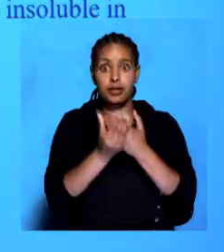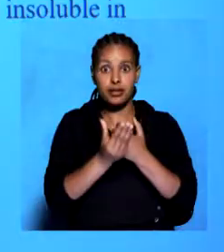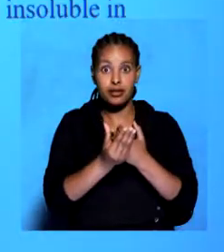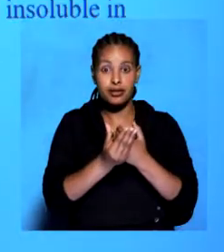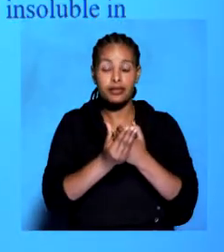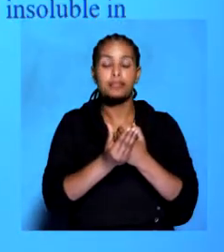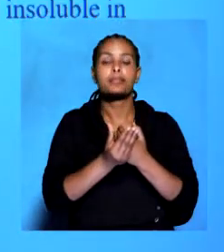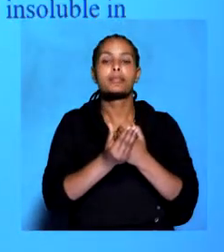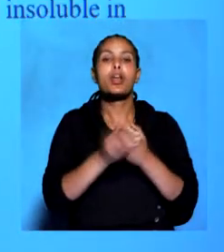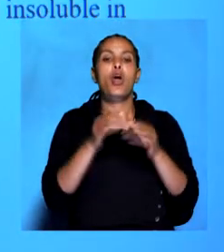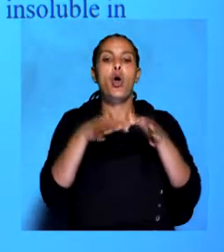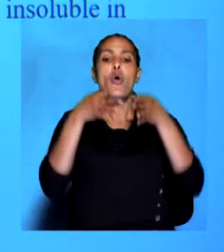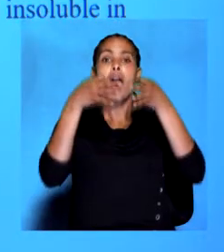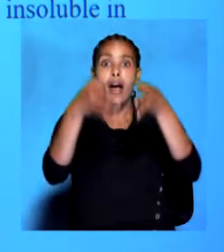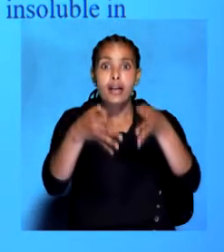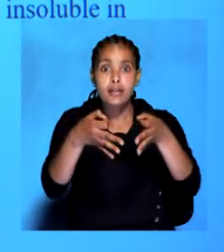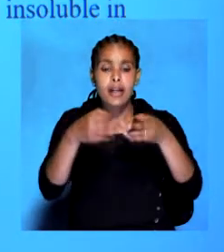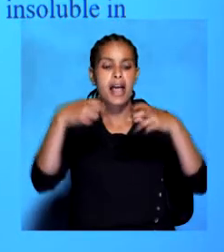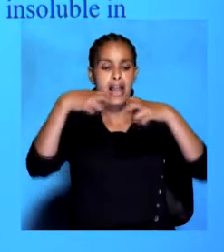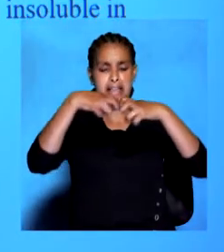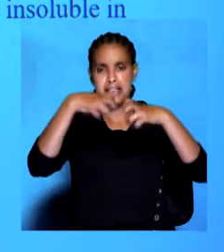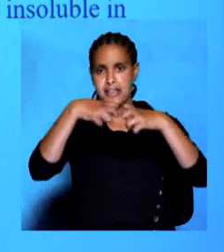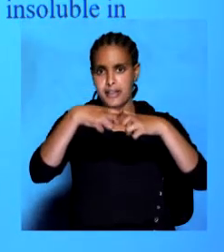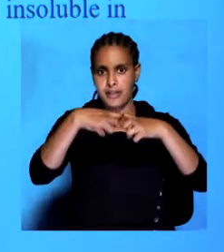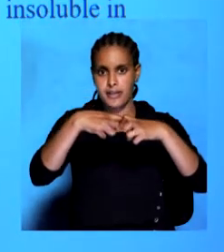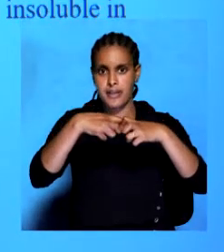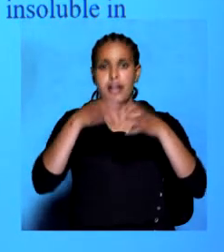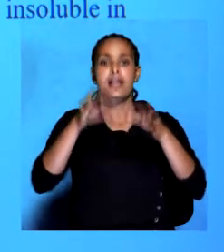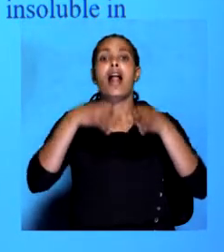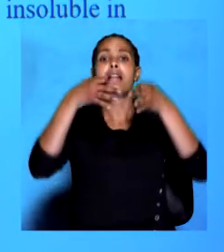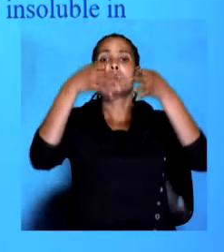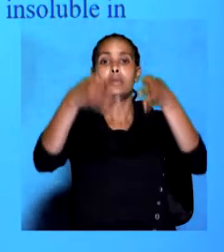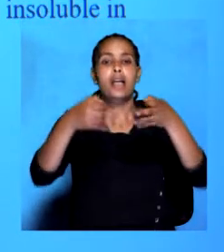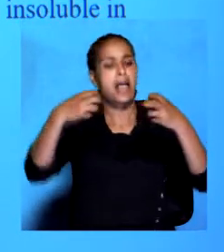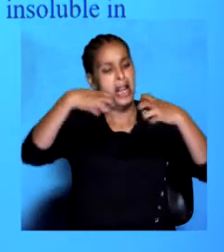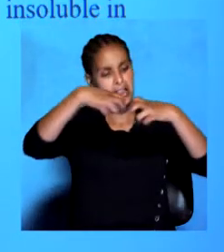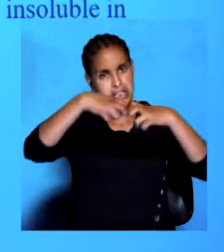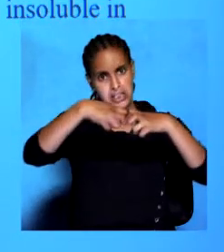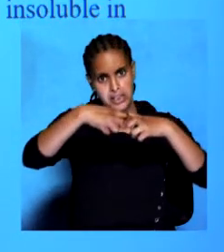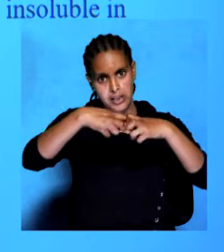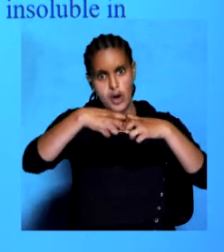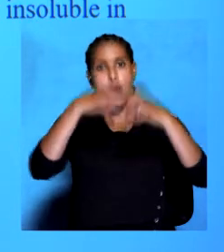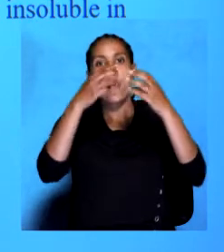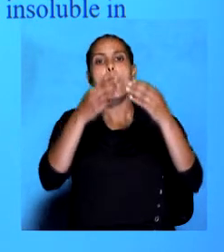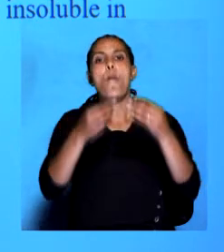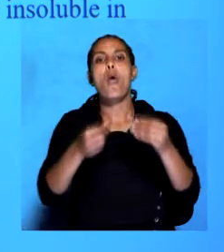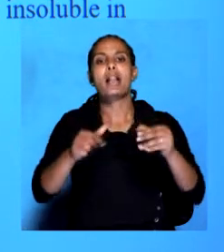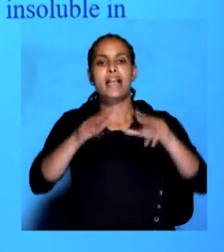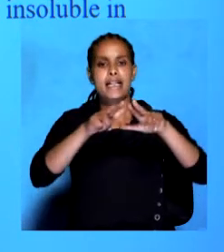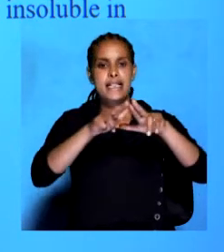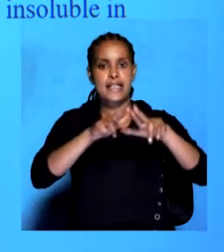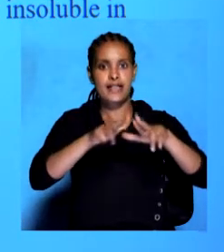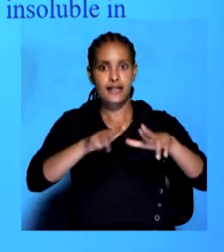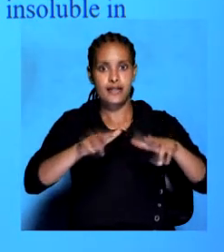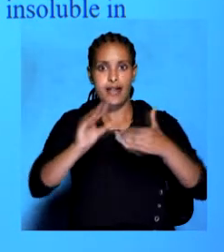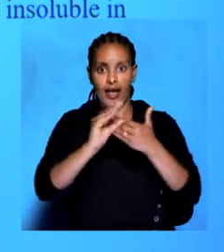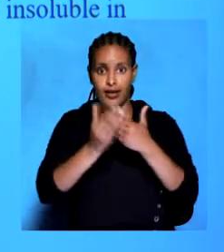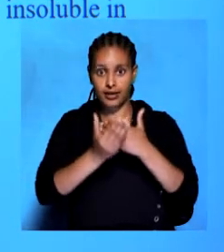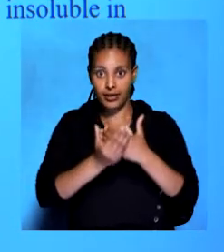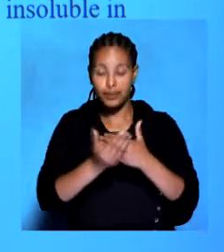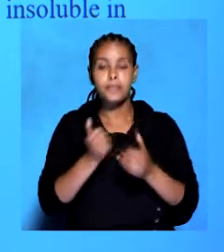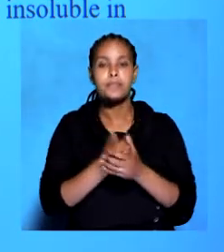compounds conduct electricity, transmit electricity in molten states or